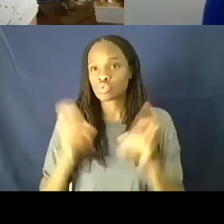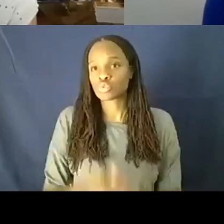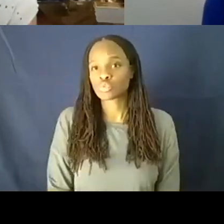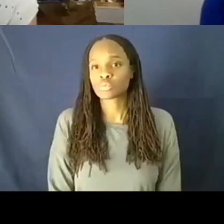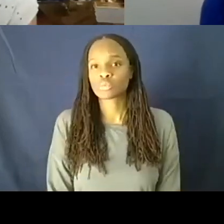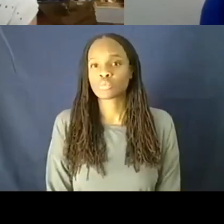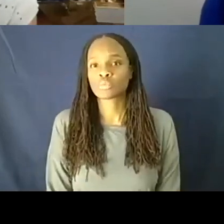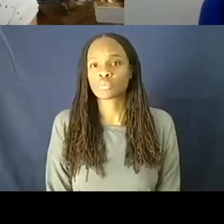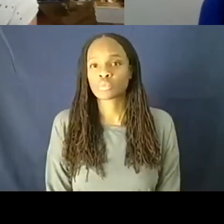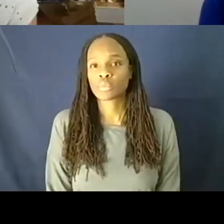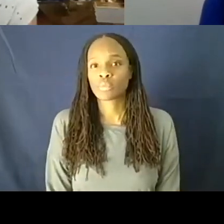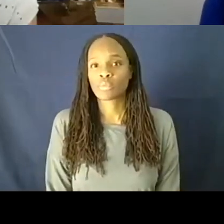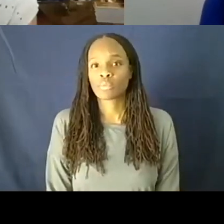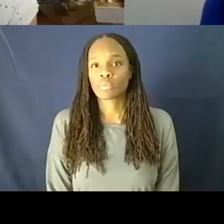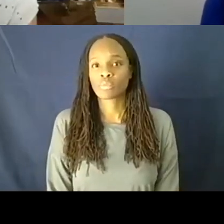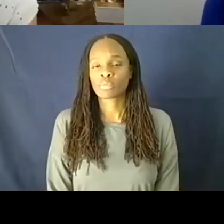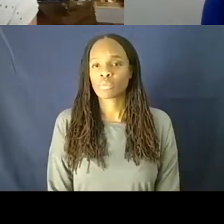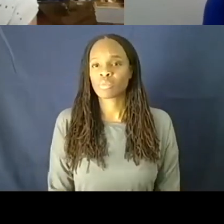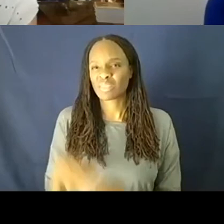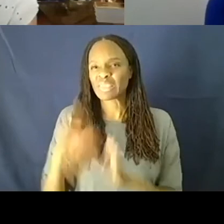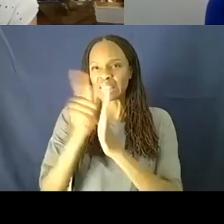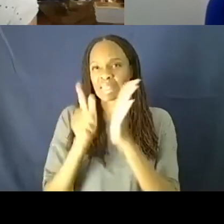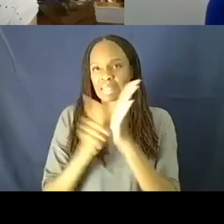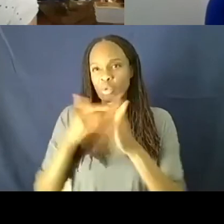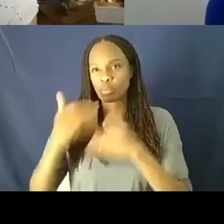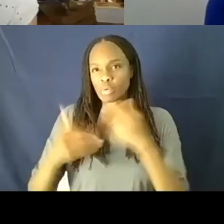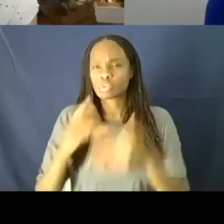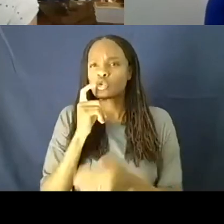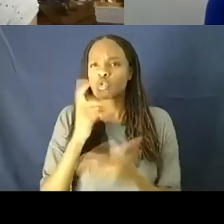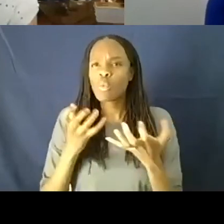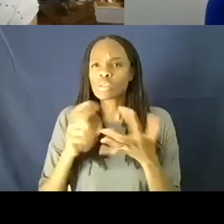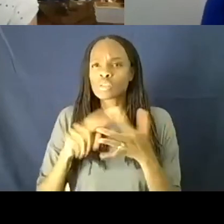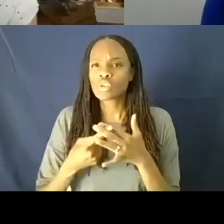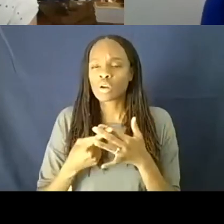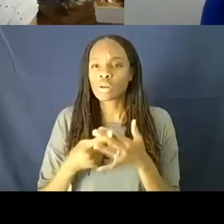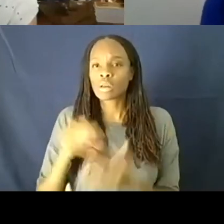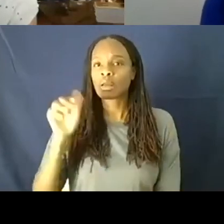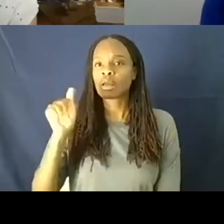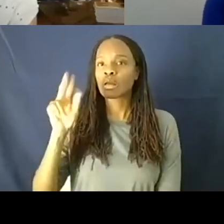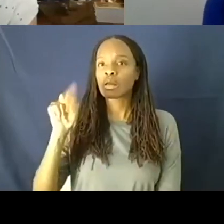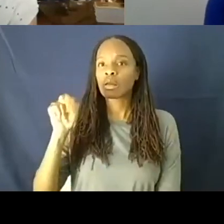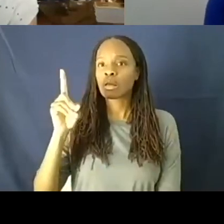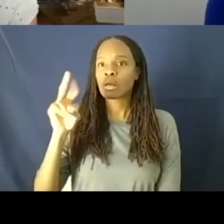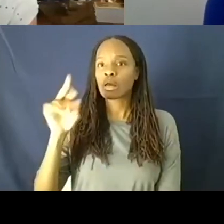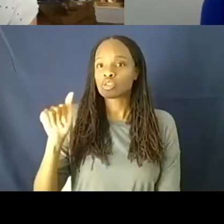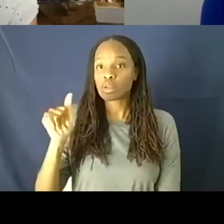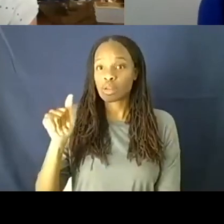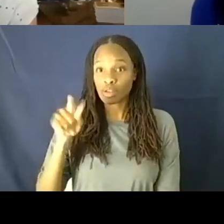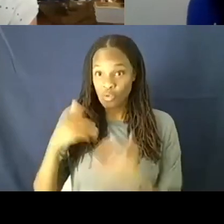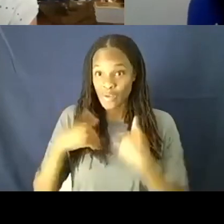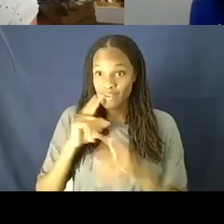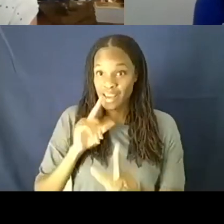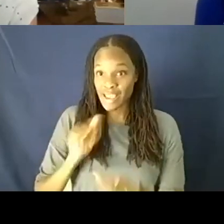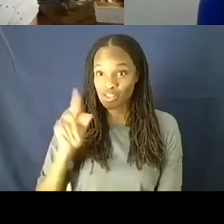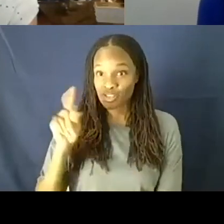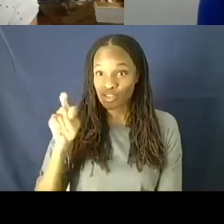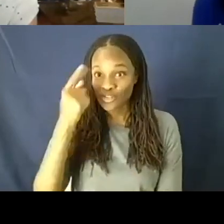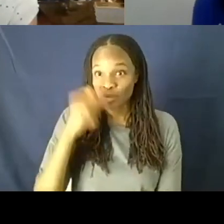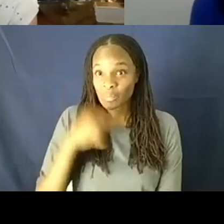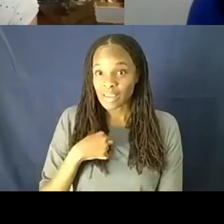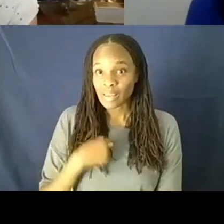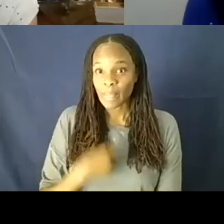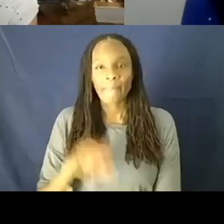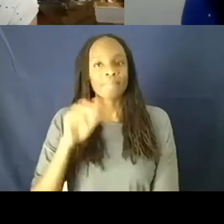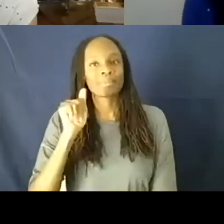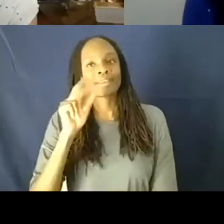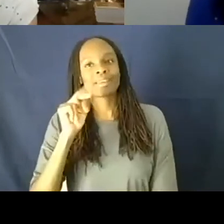The short of the legal process. Who would like to start? Andrea, it looks like you might have an answer for me. I don't have all